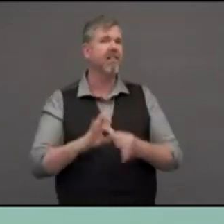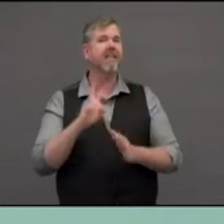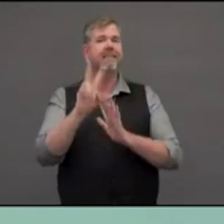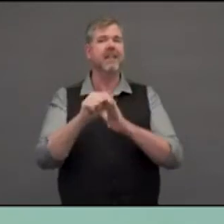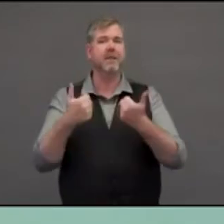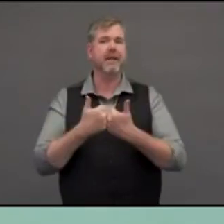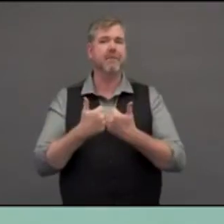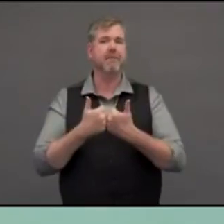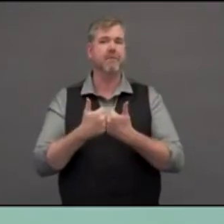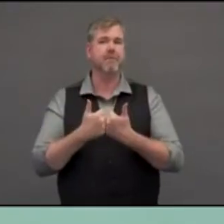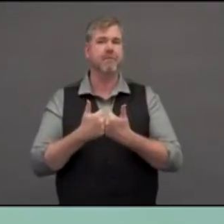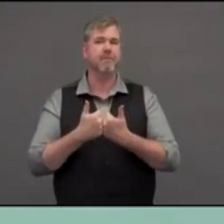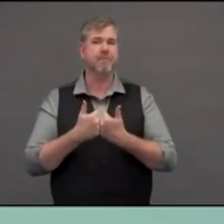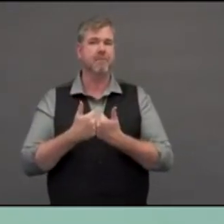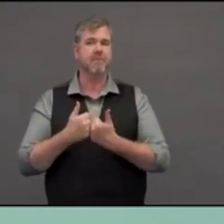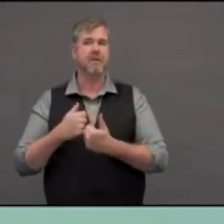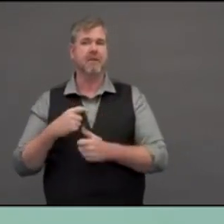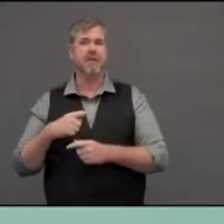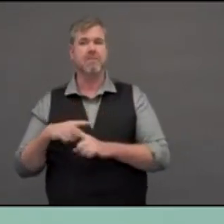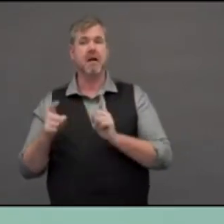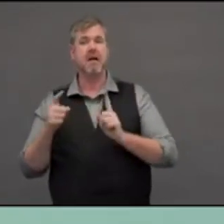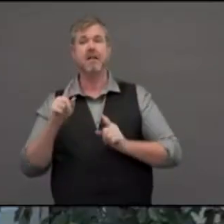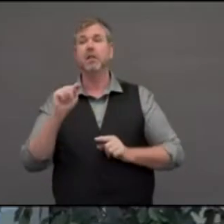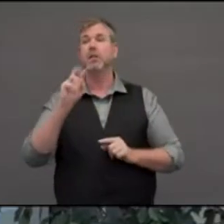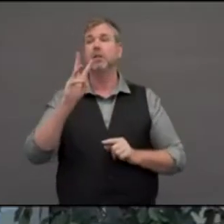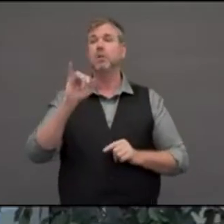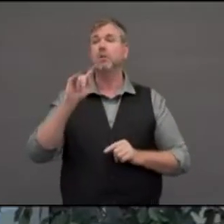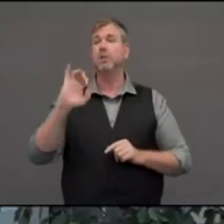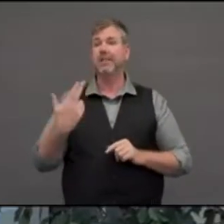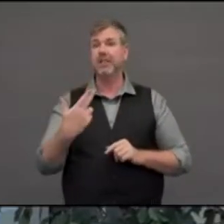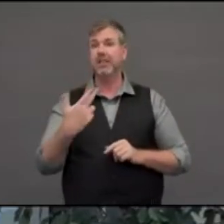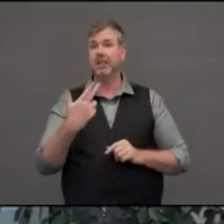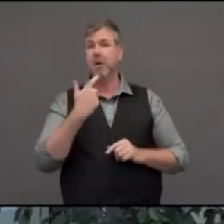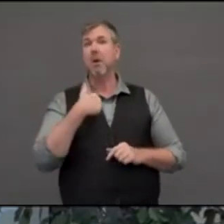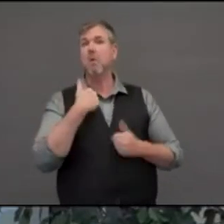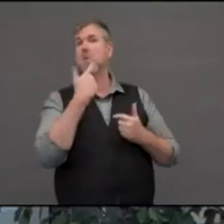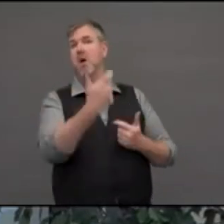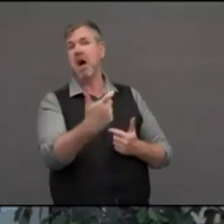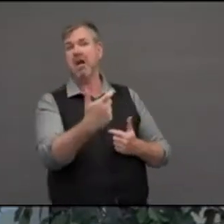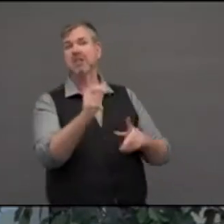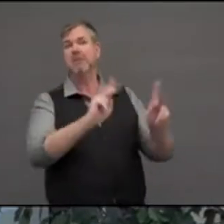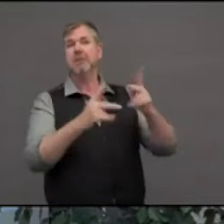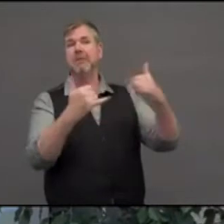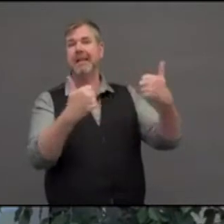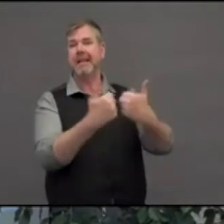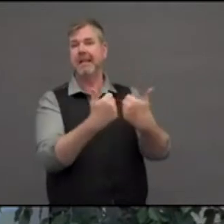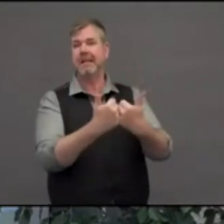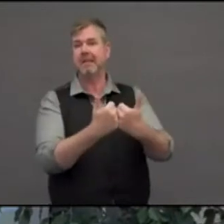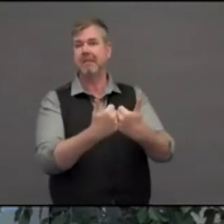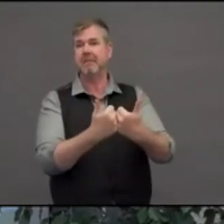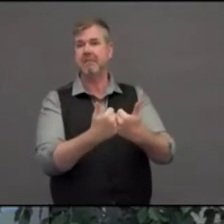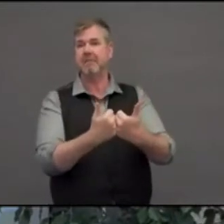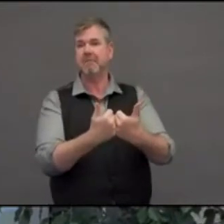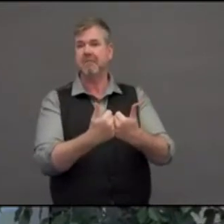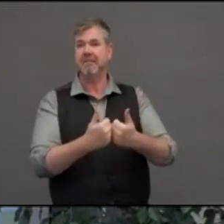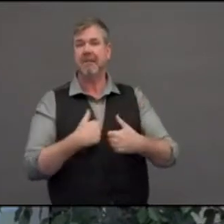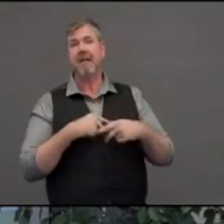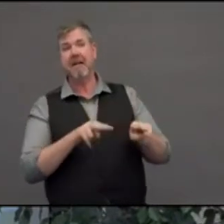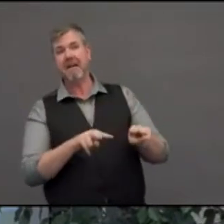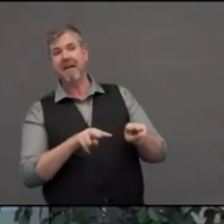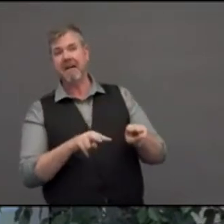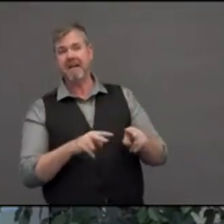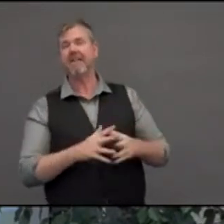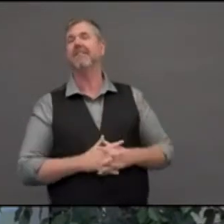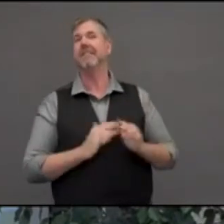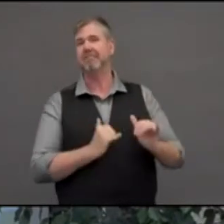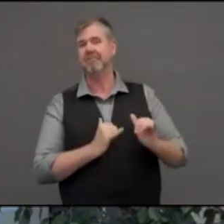that I'm actually winning, but they're winning. So. Yeah. Yeah, definitely. It's